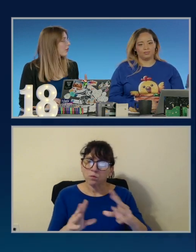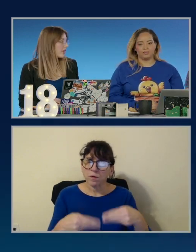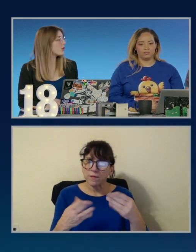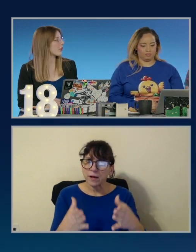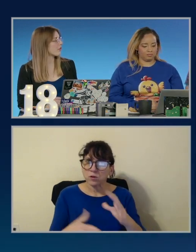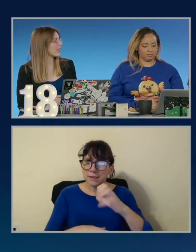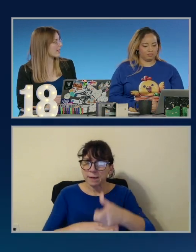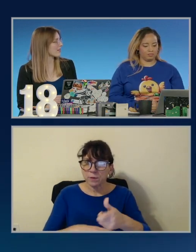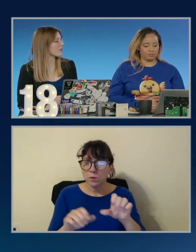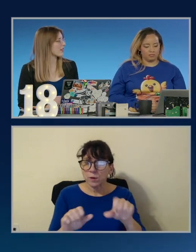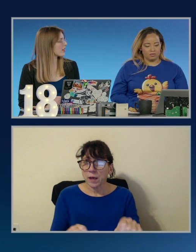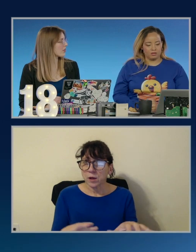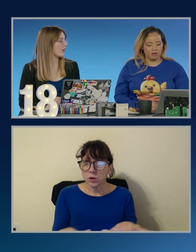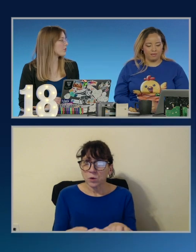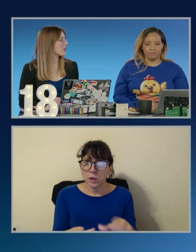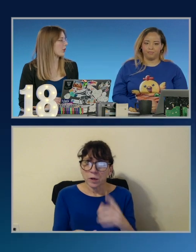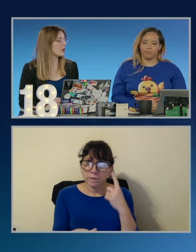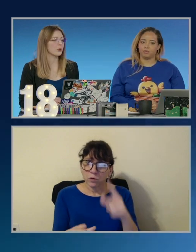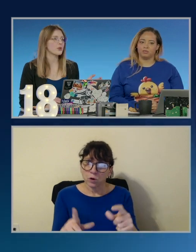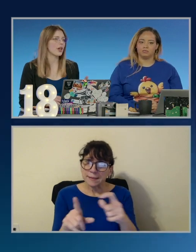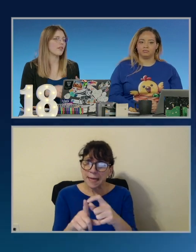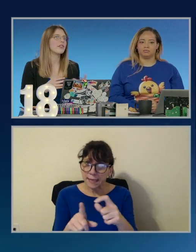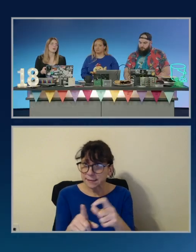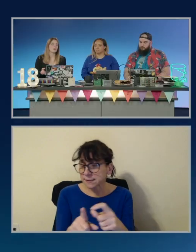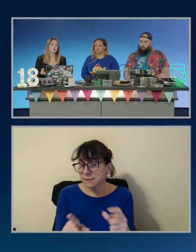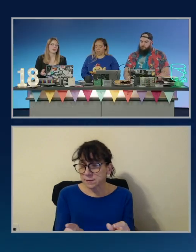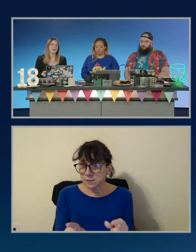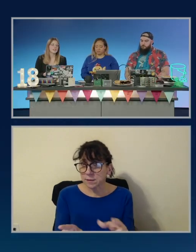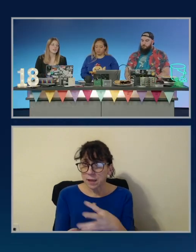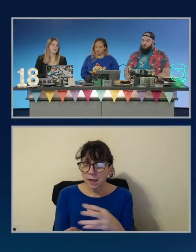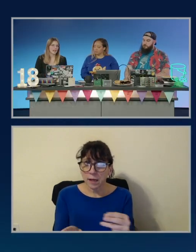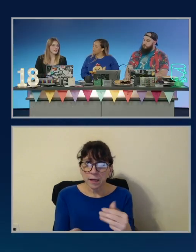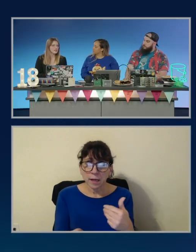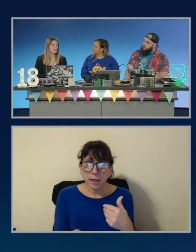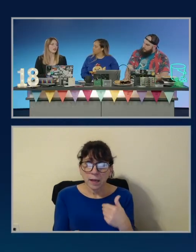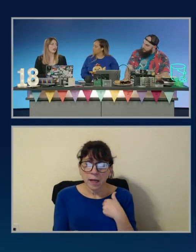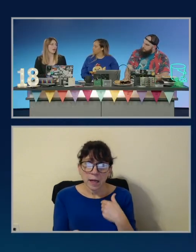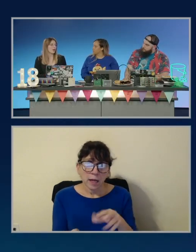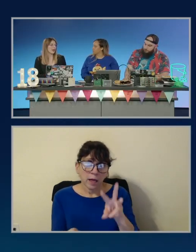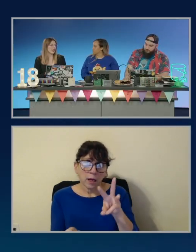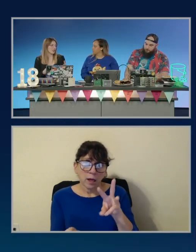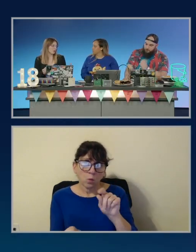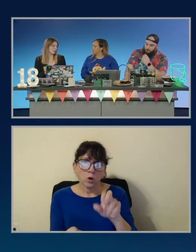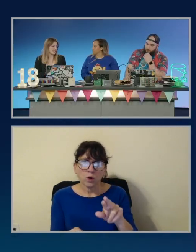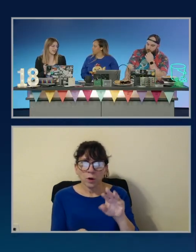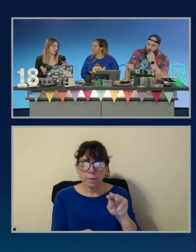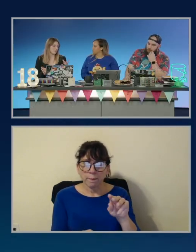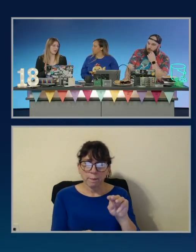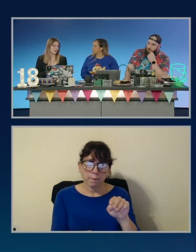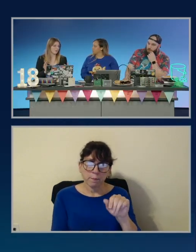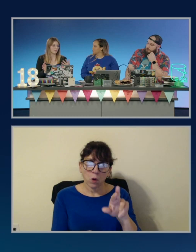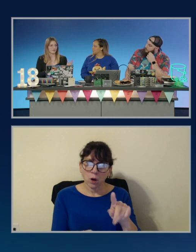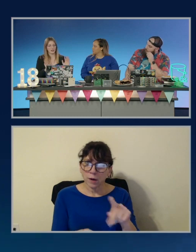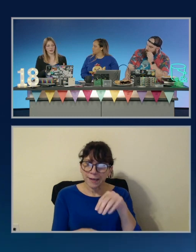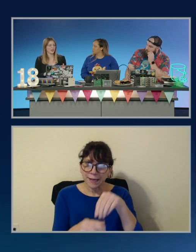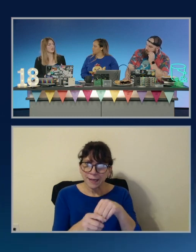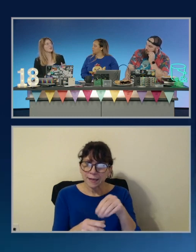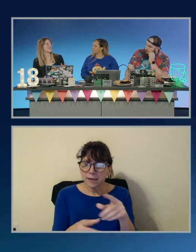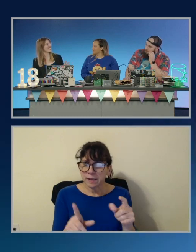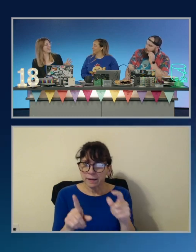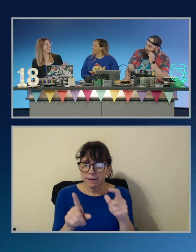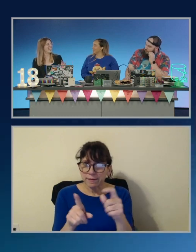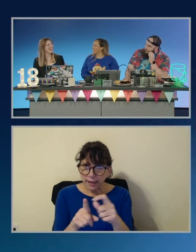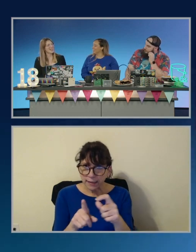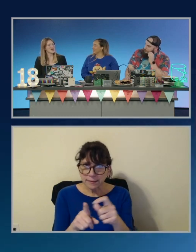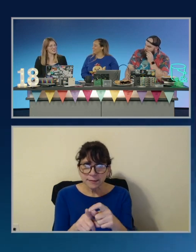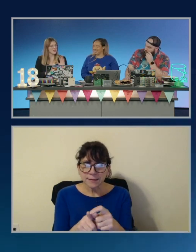technically. You can even do it for text. Yeah. So that's actually very interesting. You can also have little watermarks in text. Yeah. And it would basically be, anyway, getting too